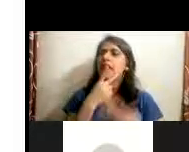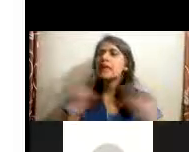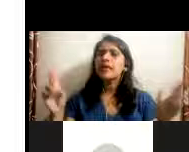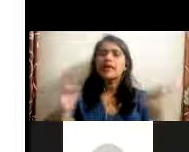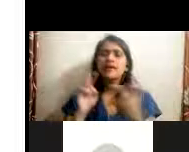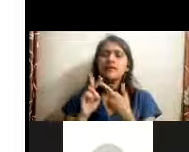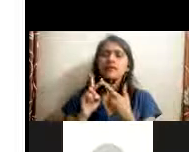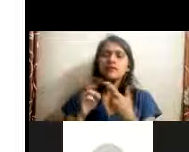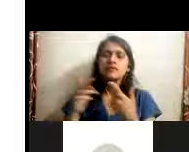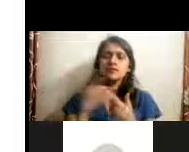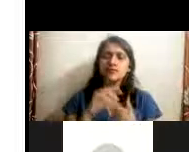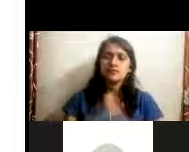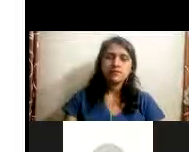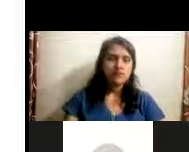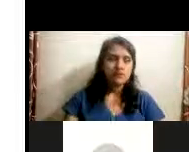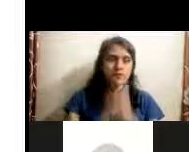different aspect?